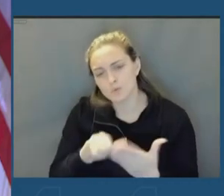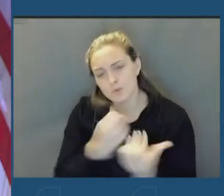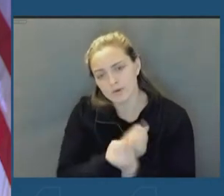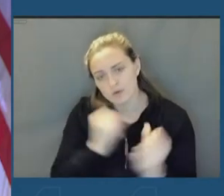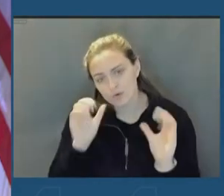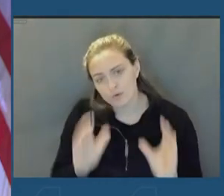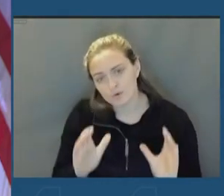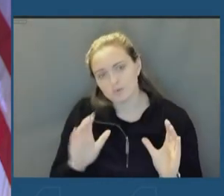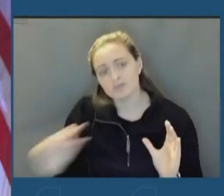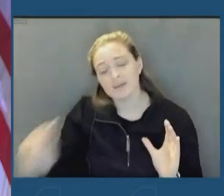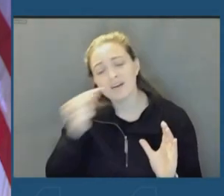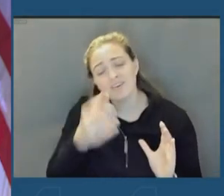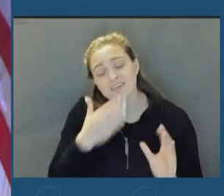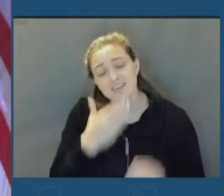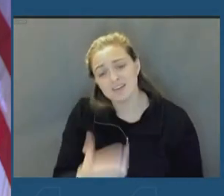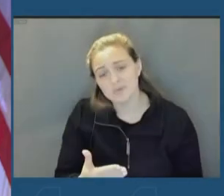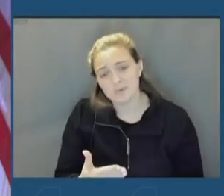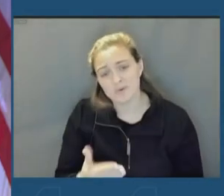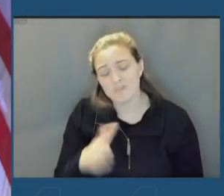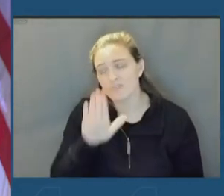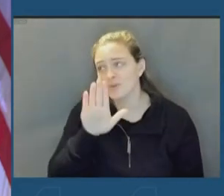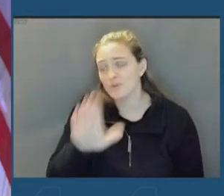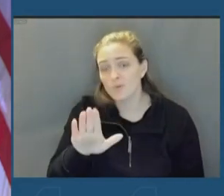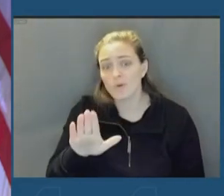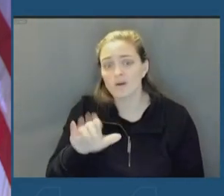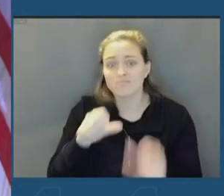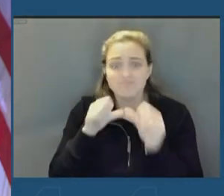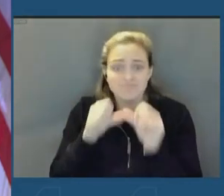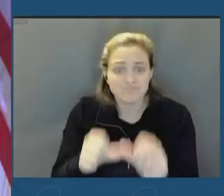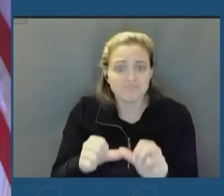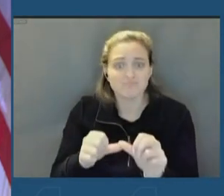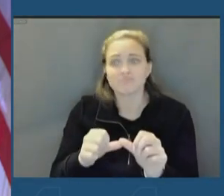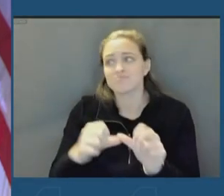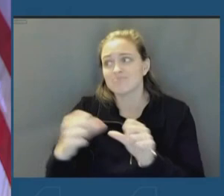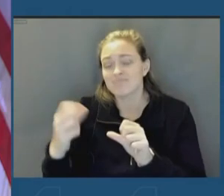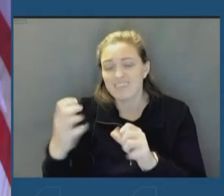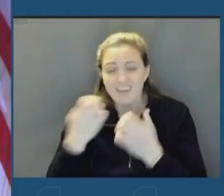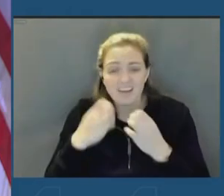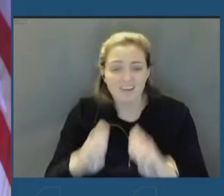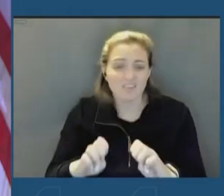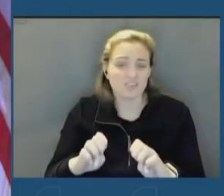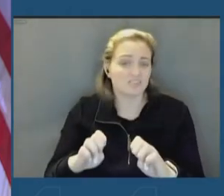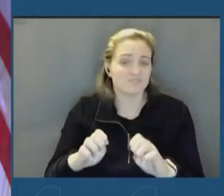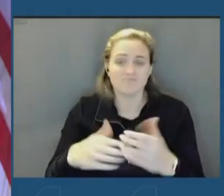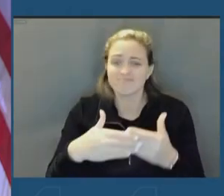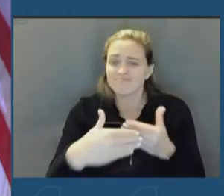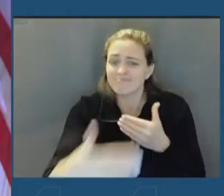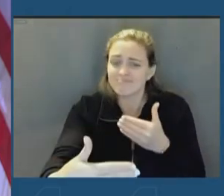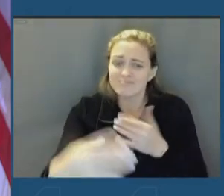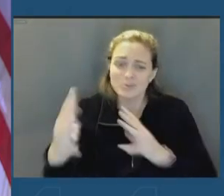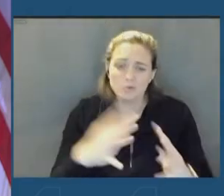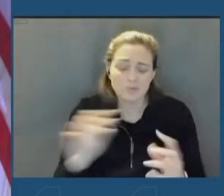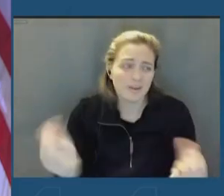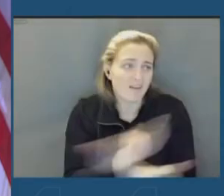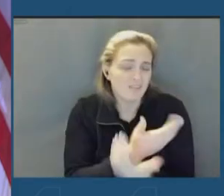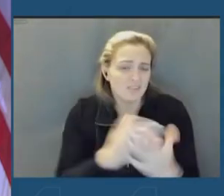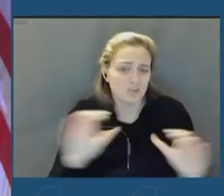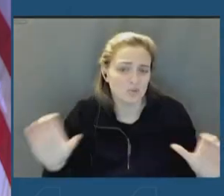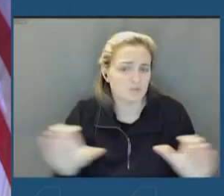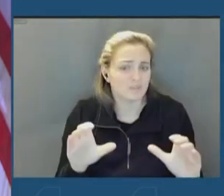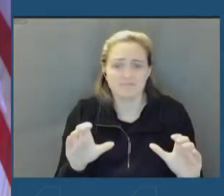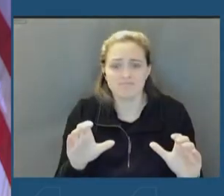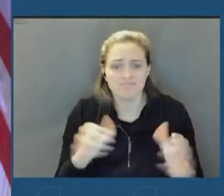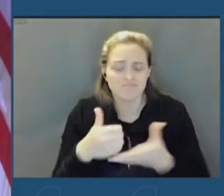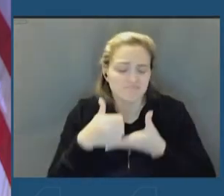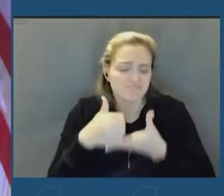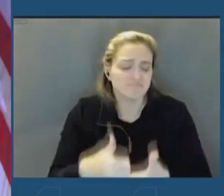And Governor, thank you for your unsung efforts during the storm and everything that you did to help